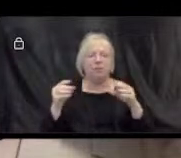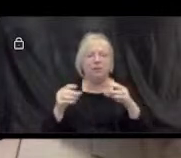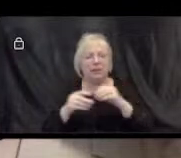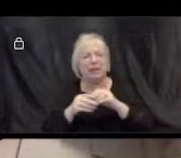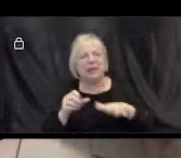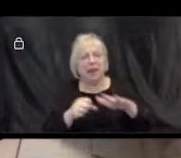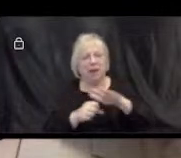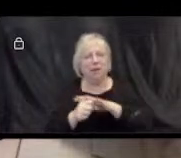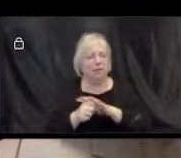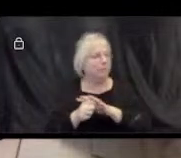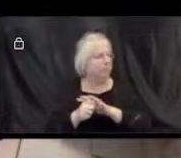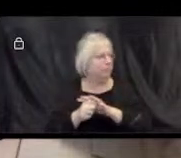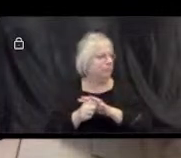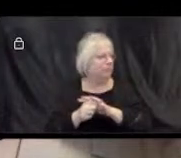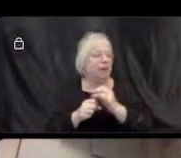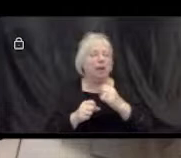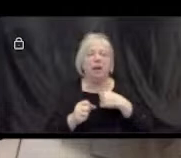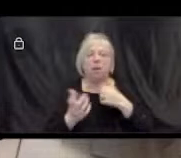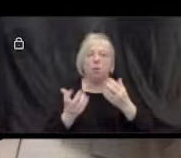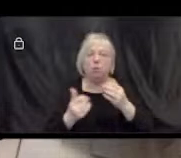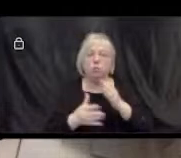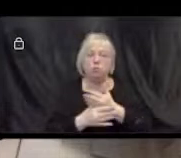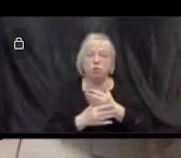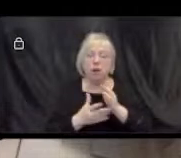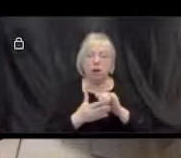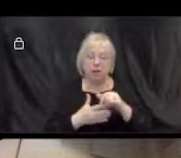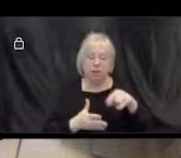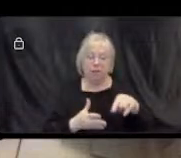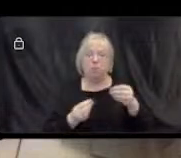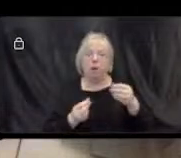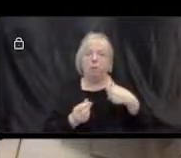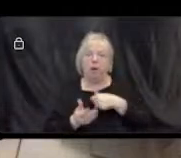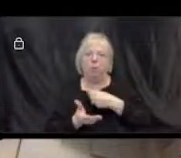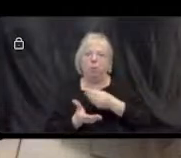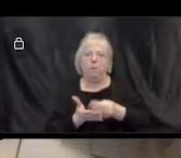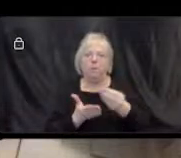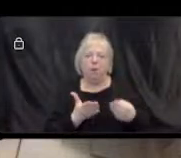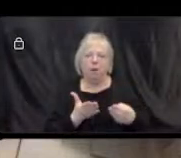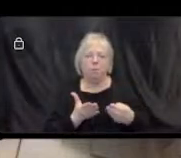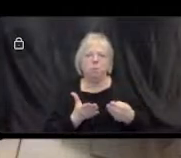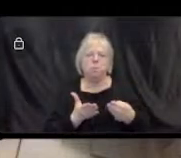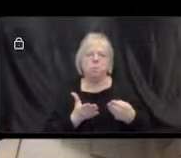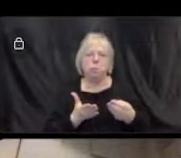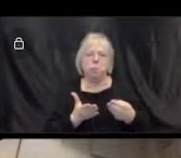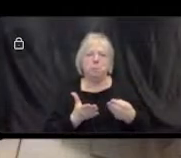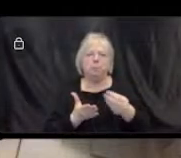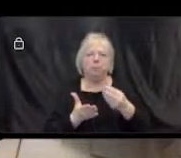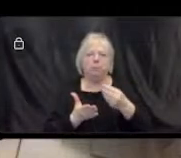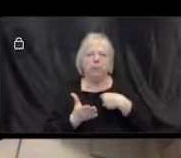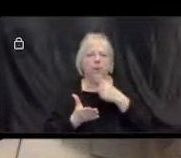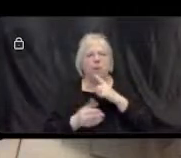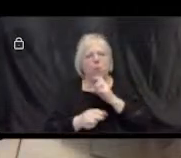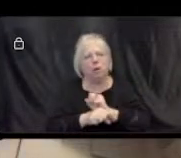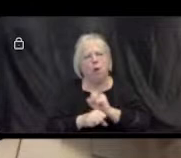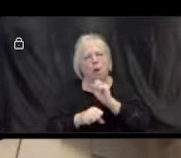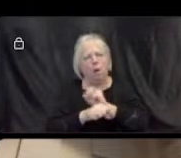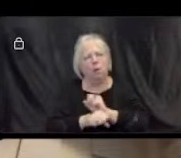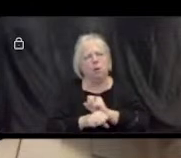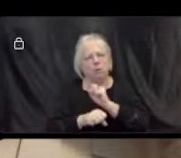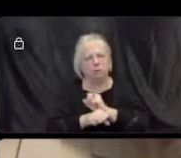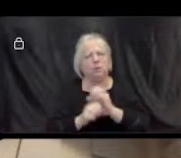well, now I want to share that we bought this property and we worked so hard to rebuild